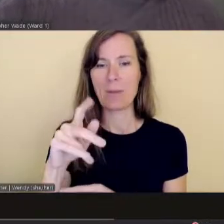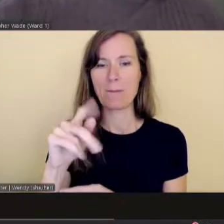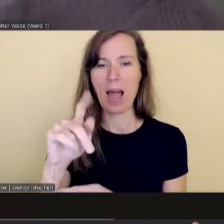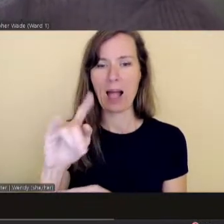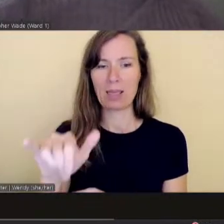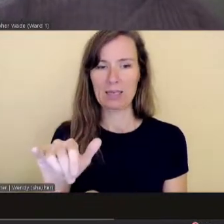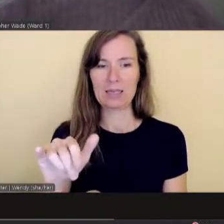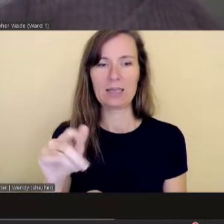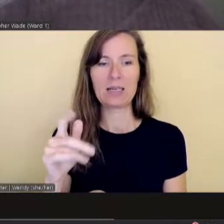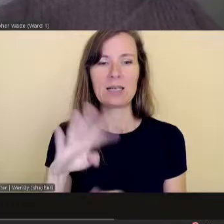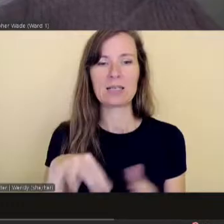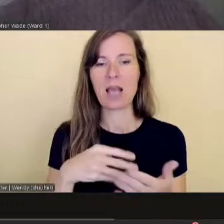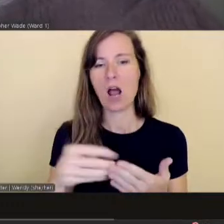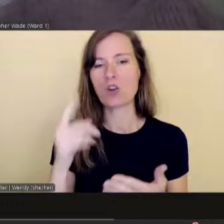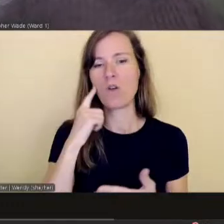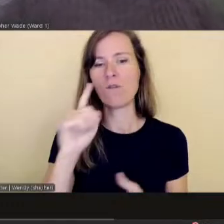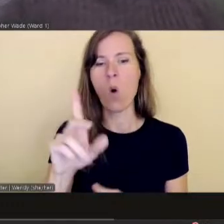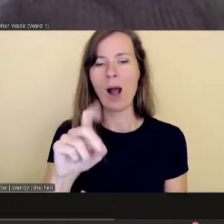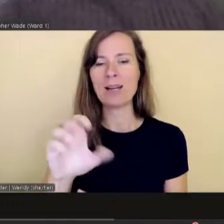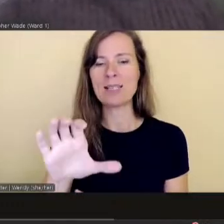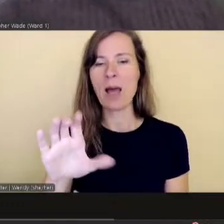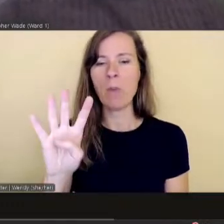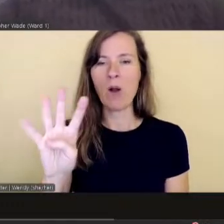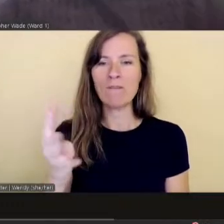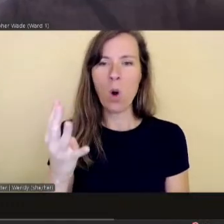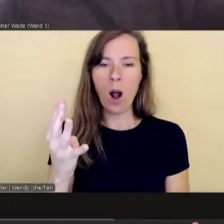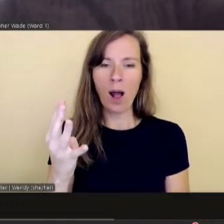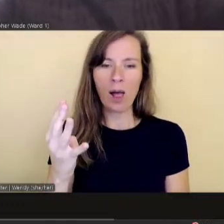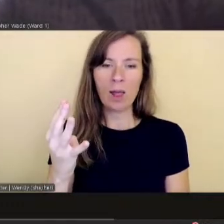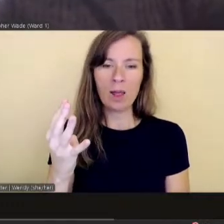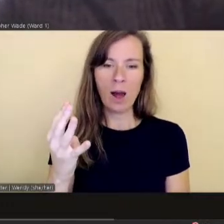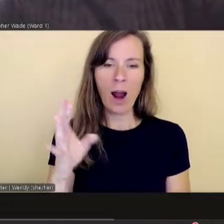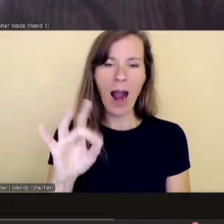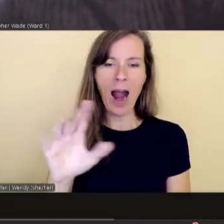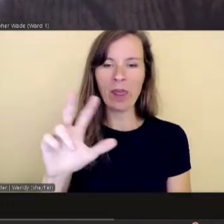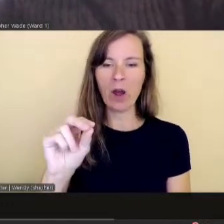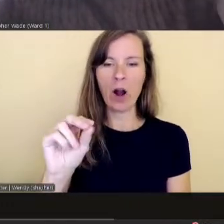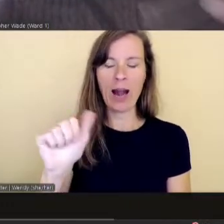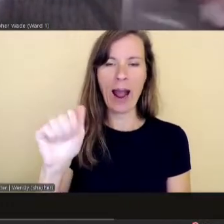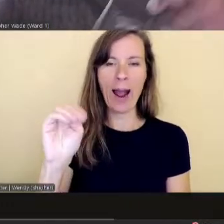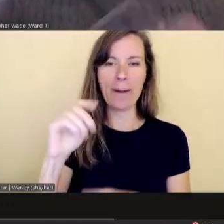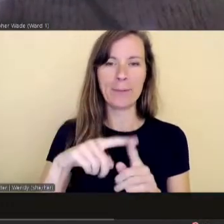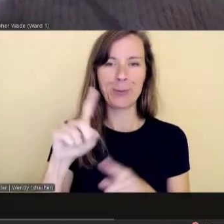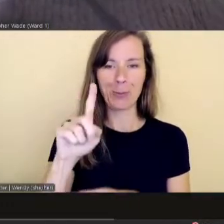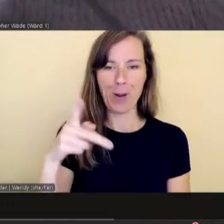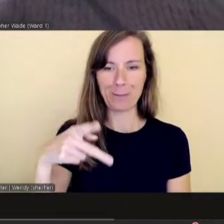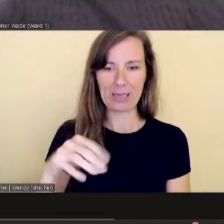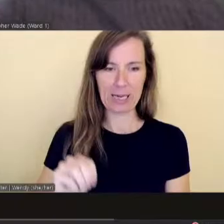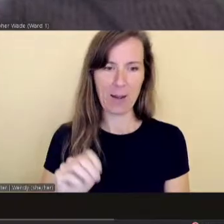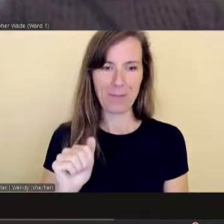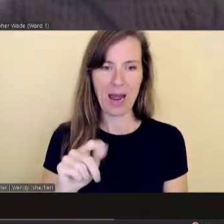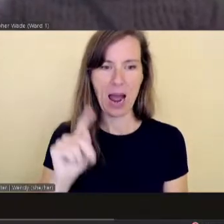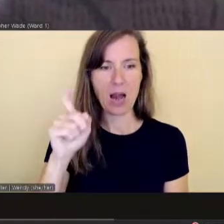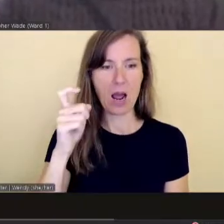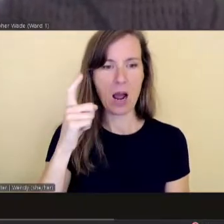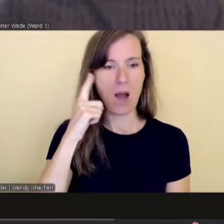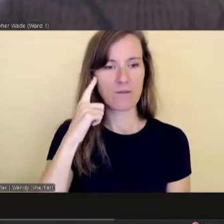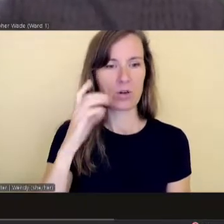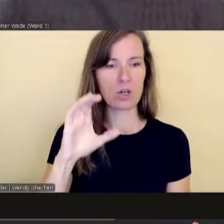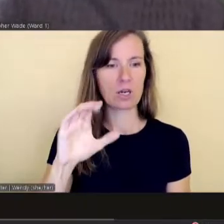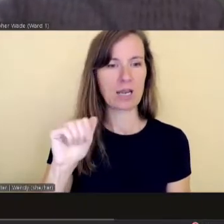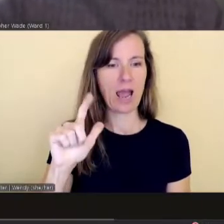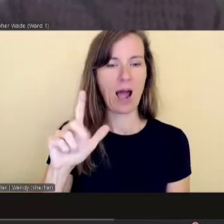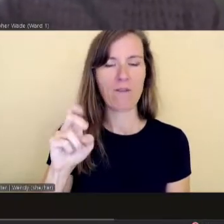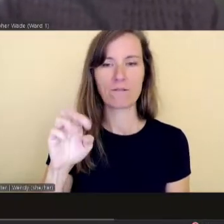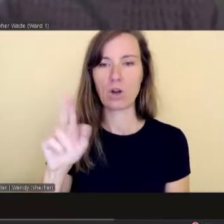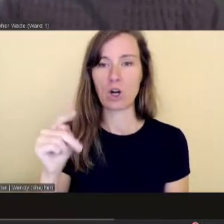from 8:30 a.m. to 1 p.m. at the Governor Calvert House. Mayor and council, if you would like to attend, please let Ms.